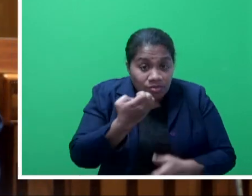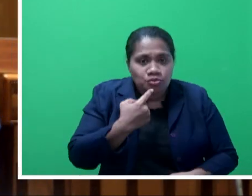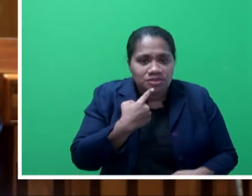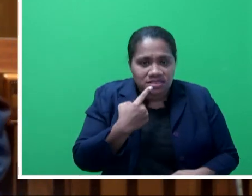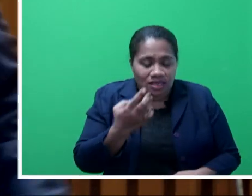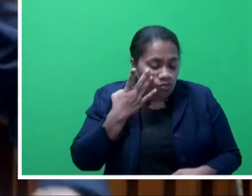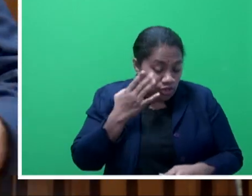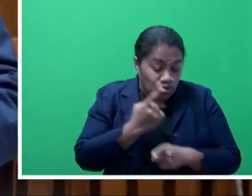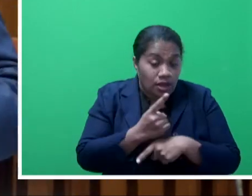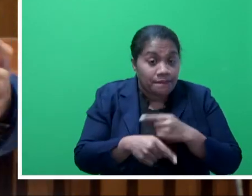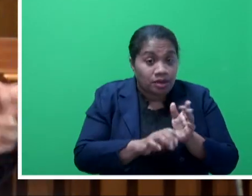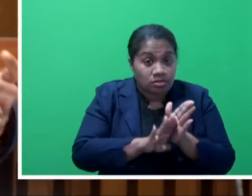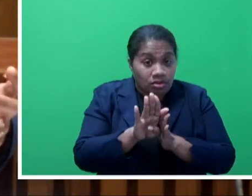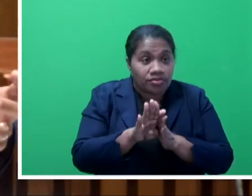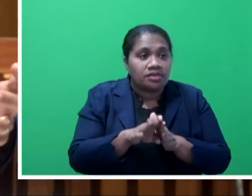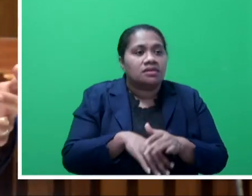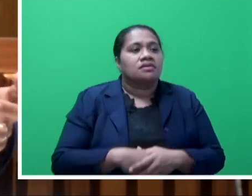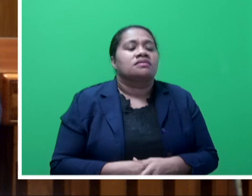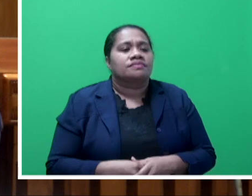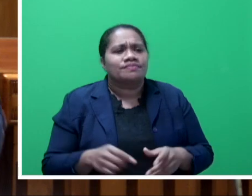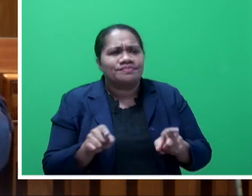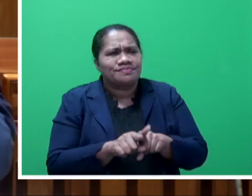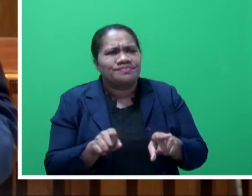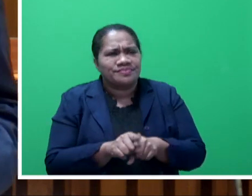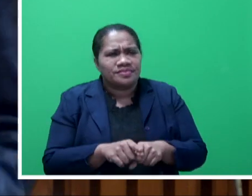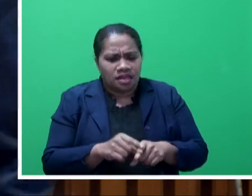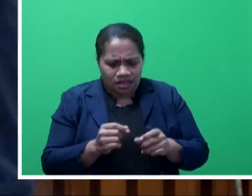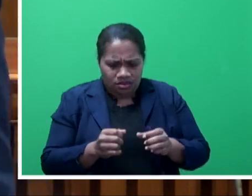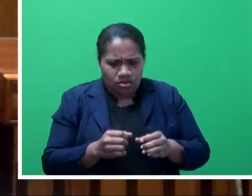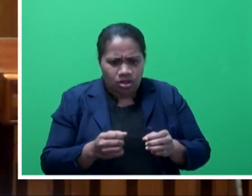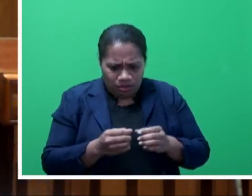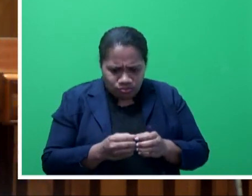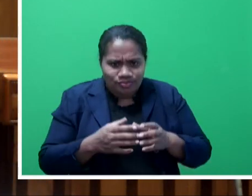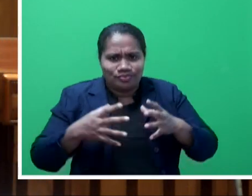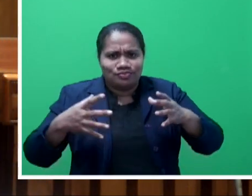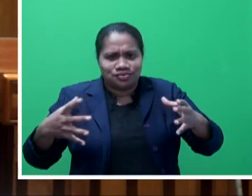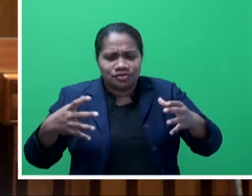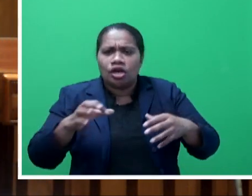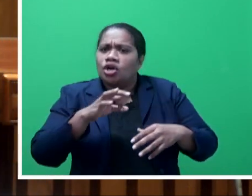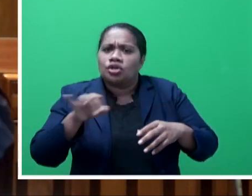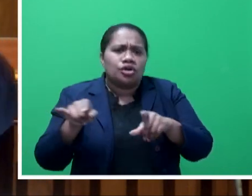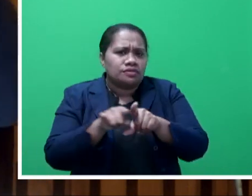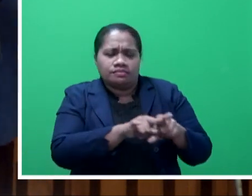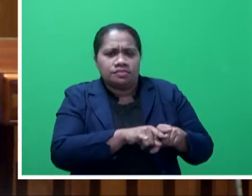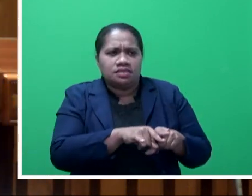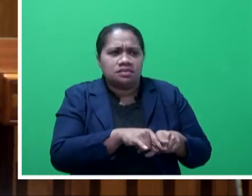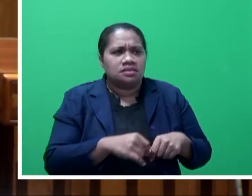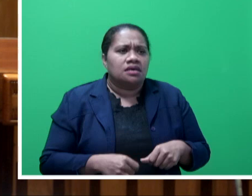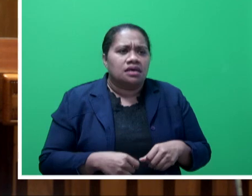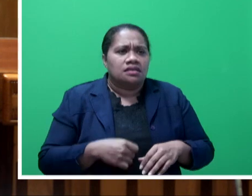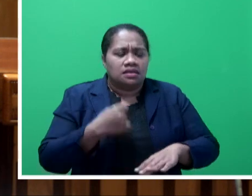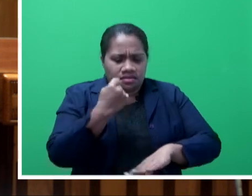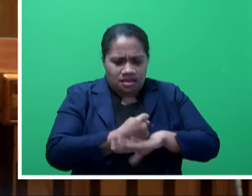about growth, it's about growing the pie. It does not necessarily mean that the government is, accumulating vast amounts of